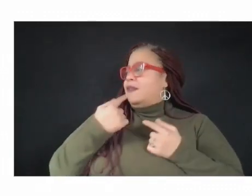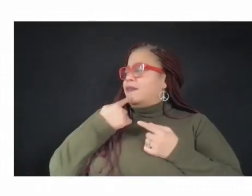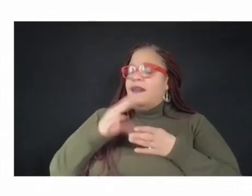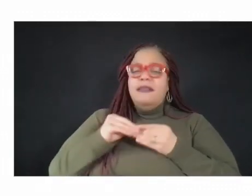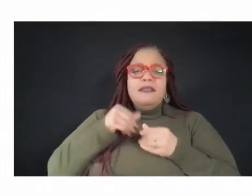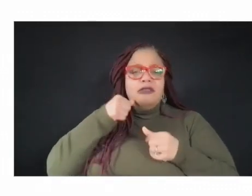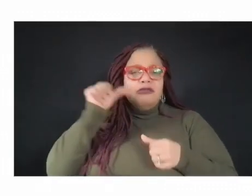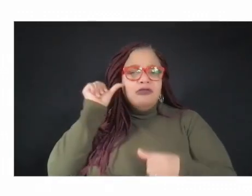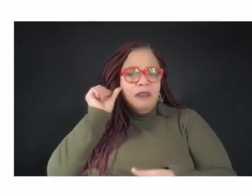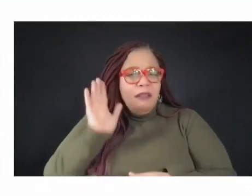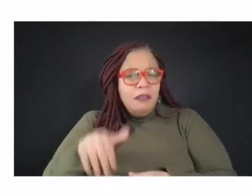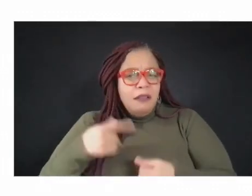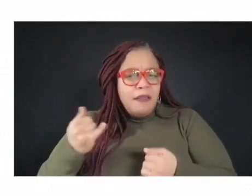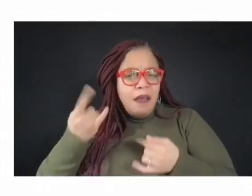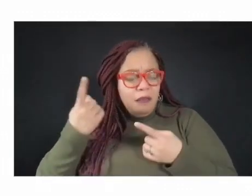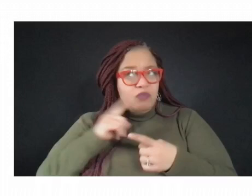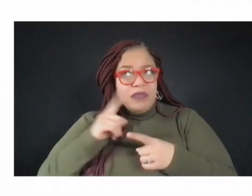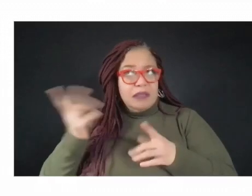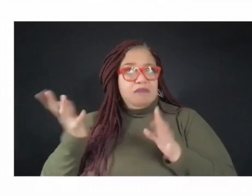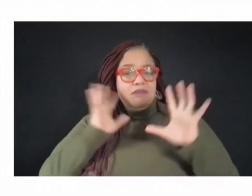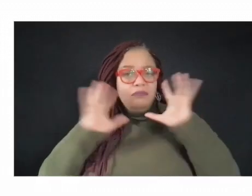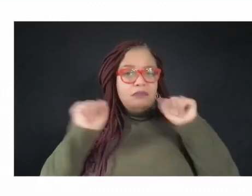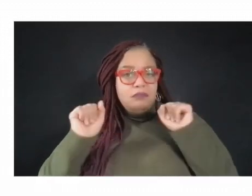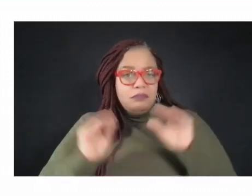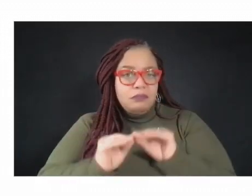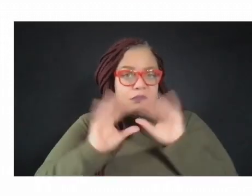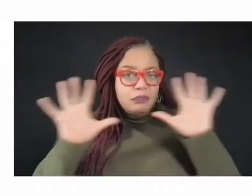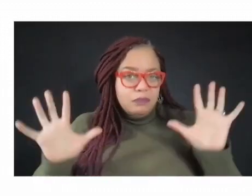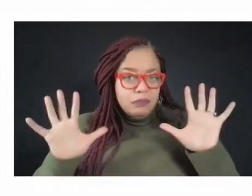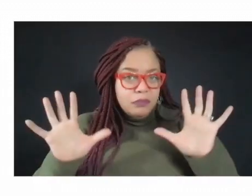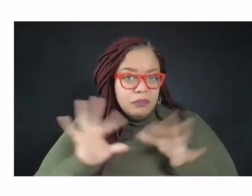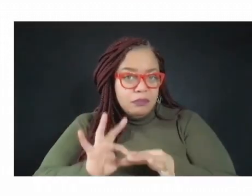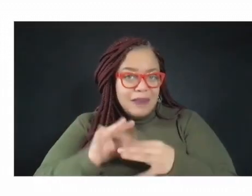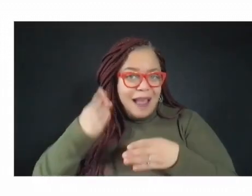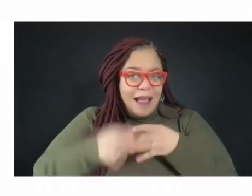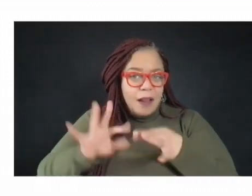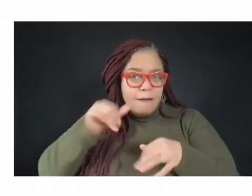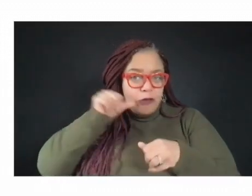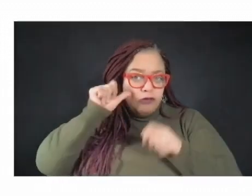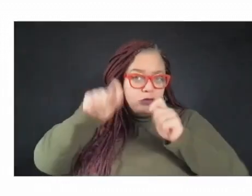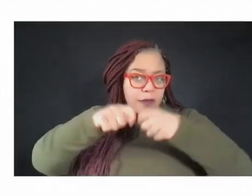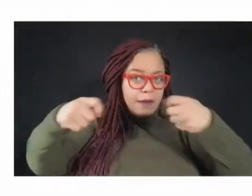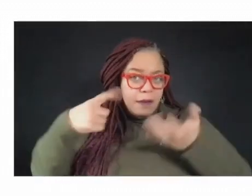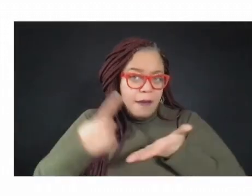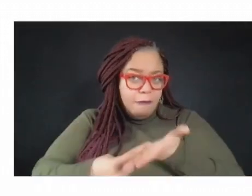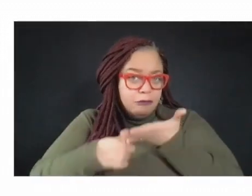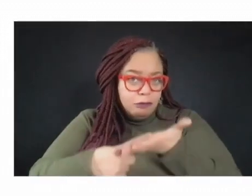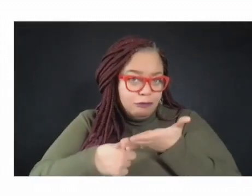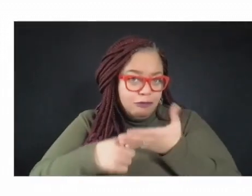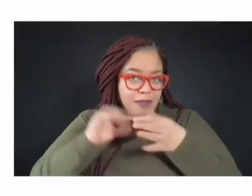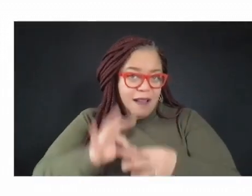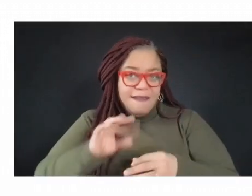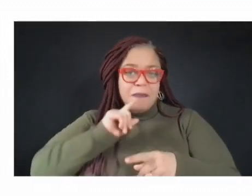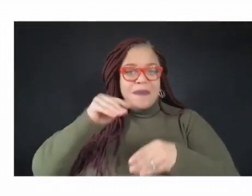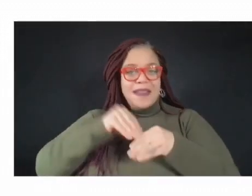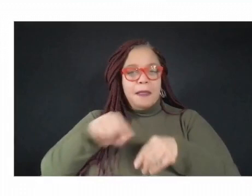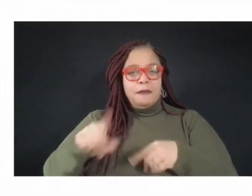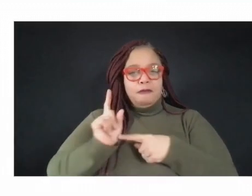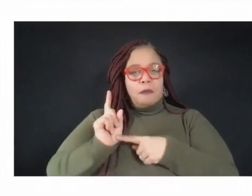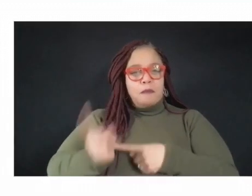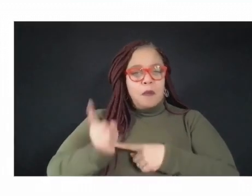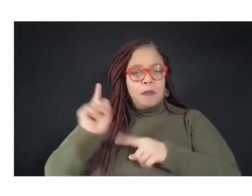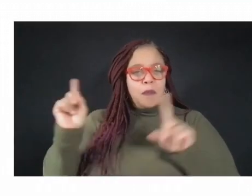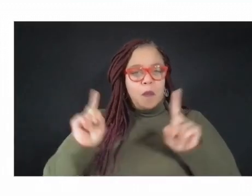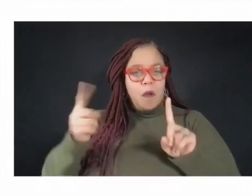of being in this moment where we can either continue on with having public health